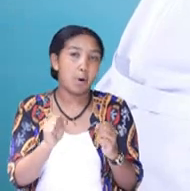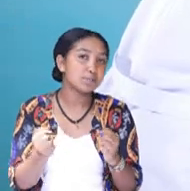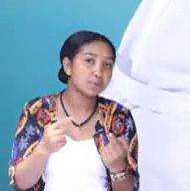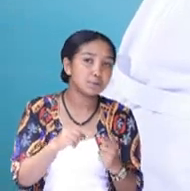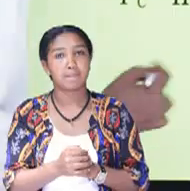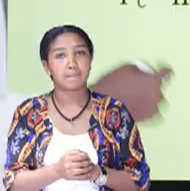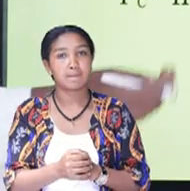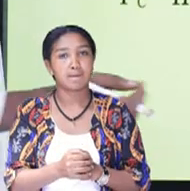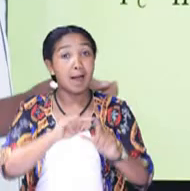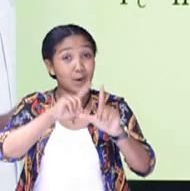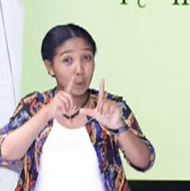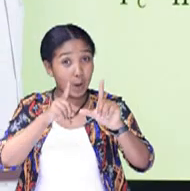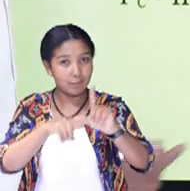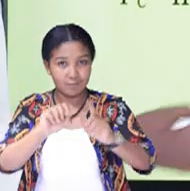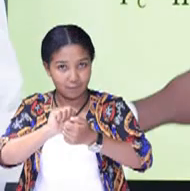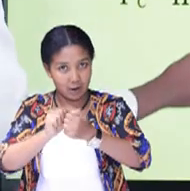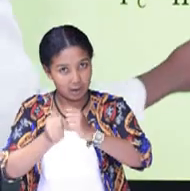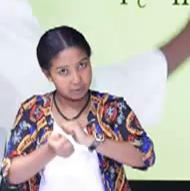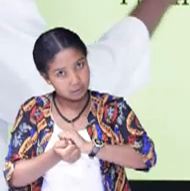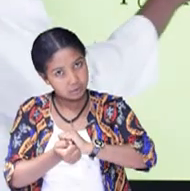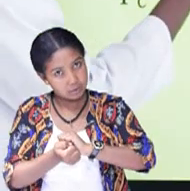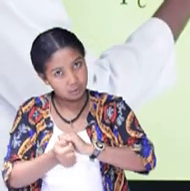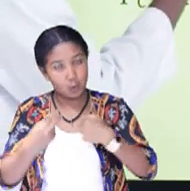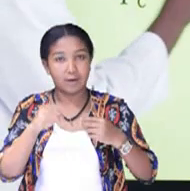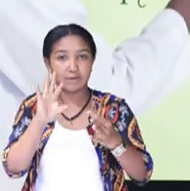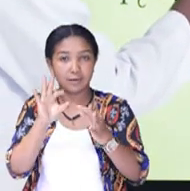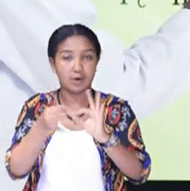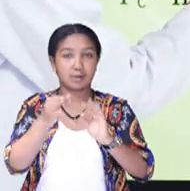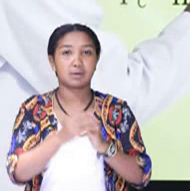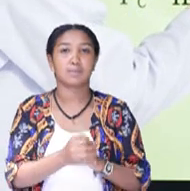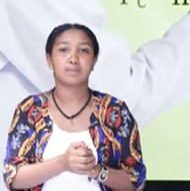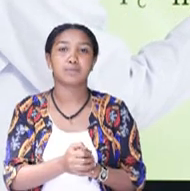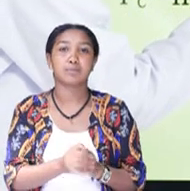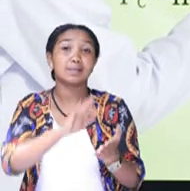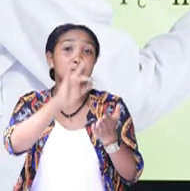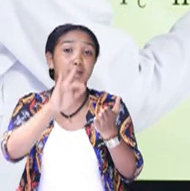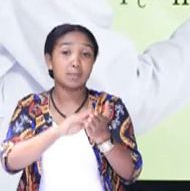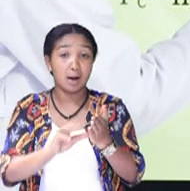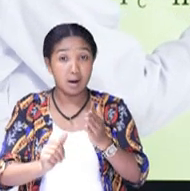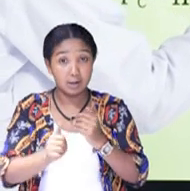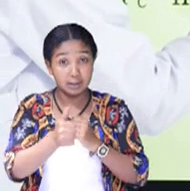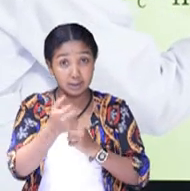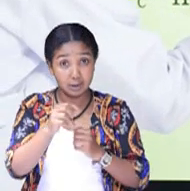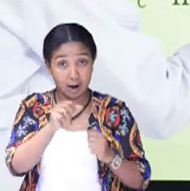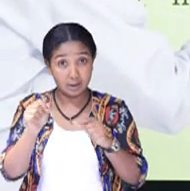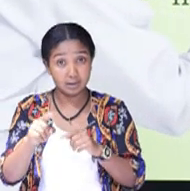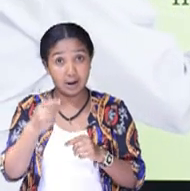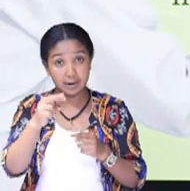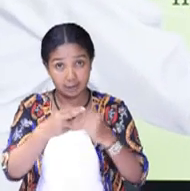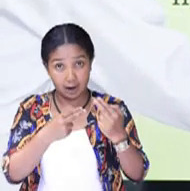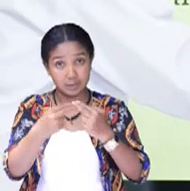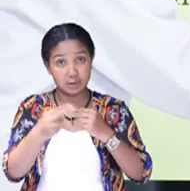possible to use angular variables. We have defined centripetal acceleration as